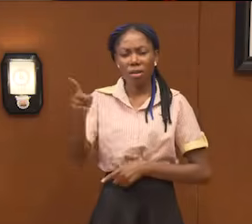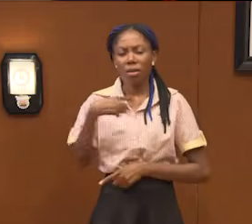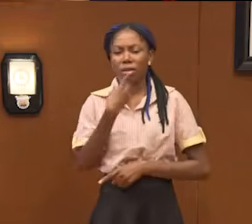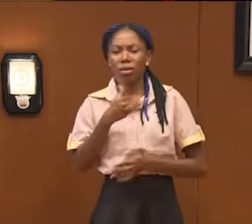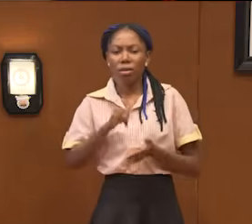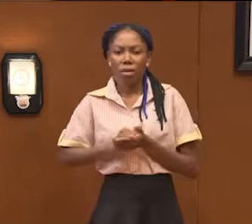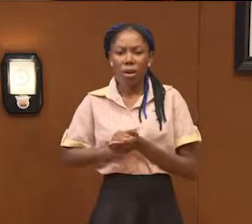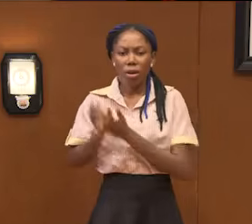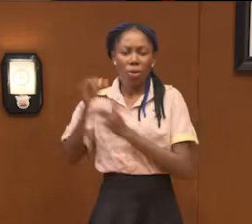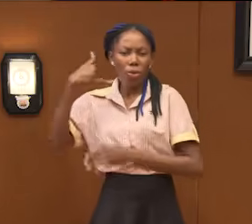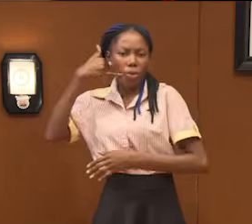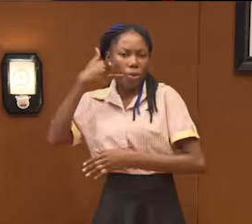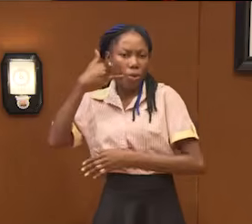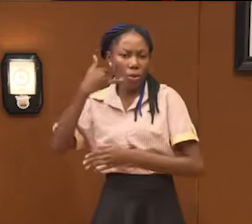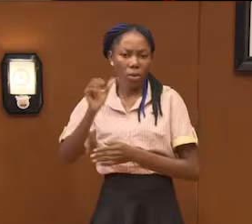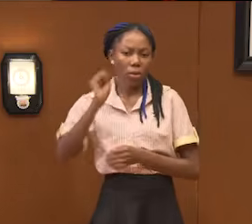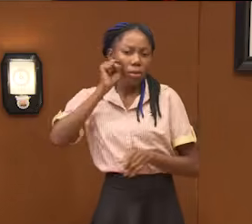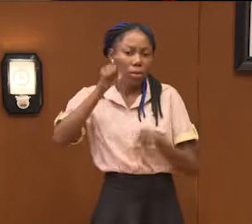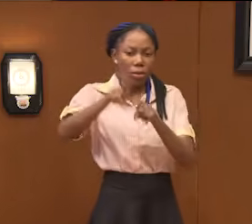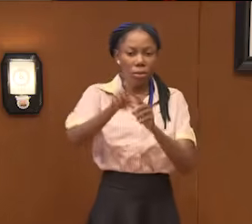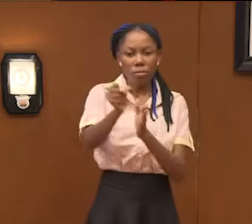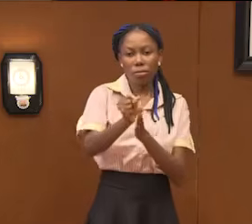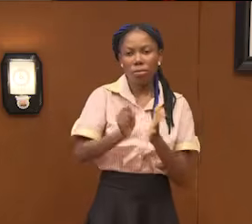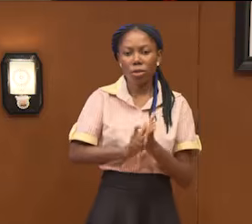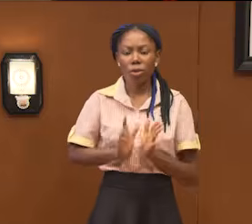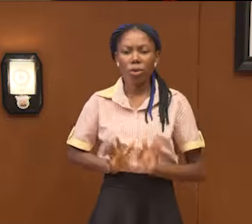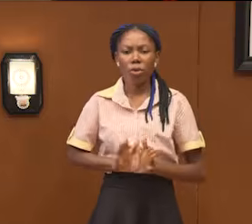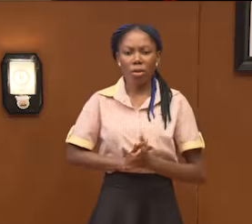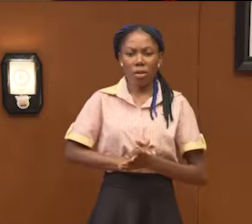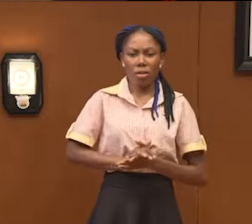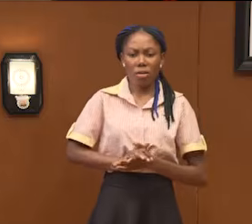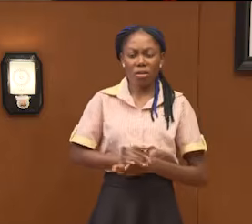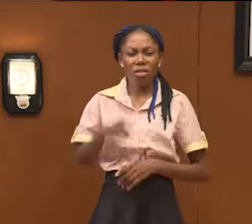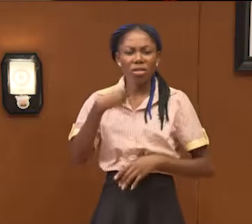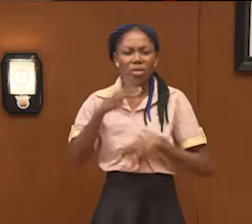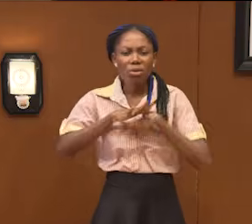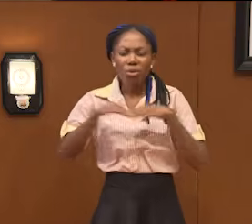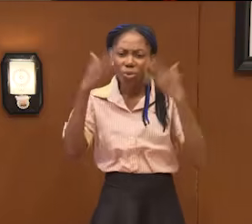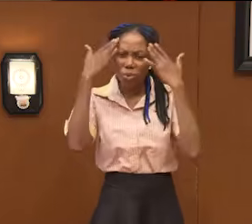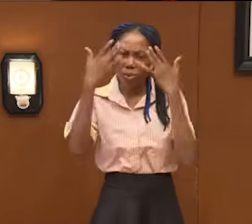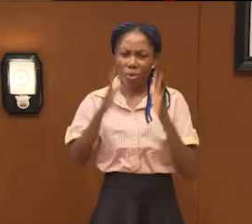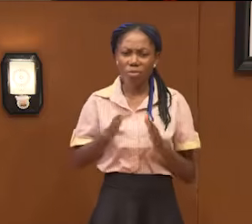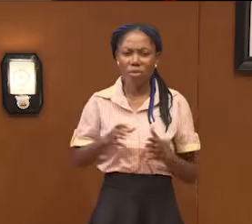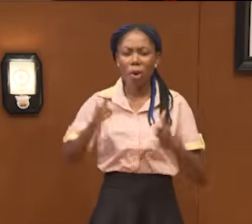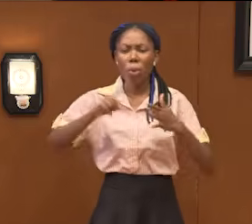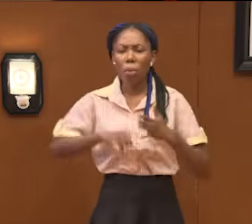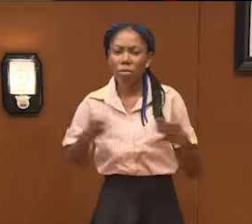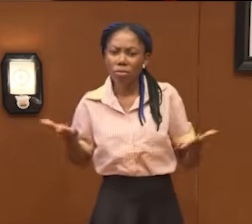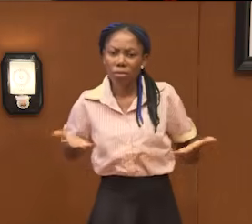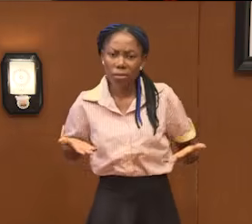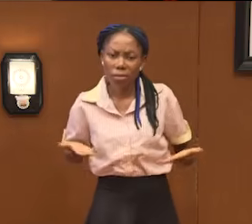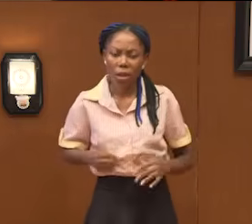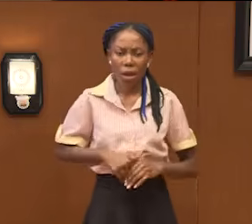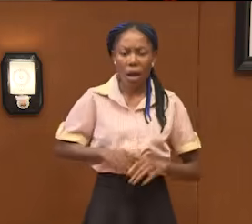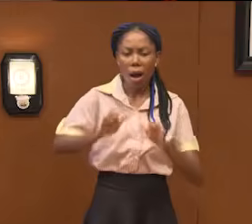he has not parked his load, finished. They still remain load at my house. And I told her that, what's happened? It's because me and you are